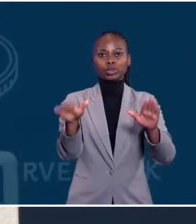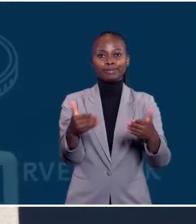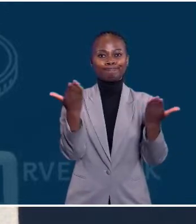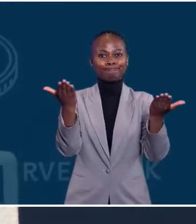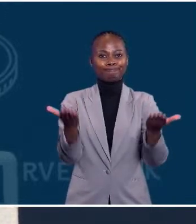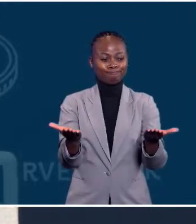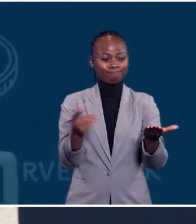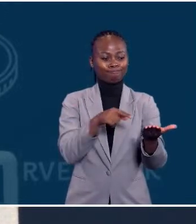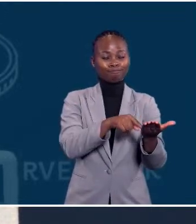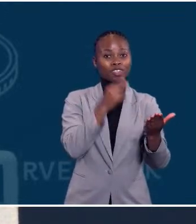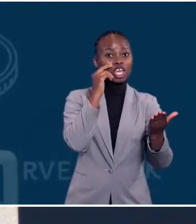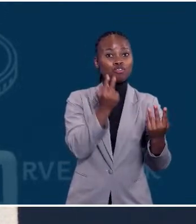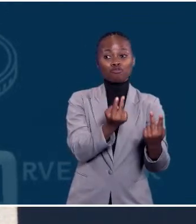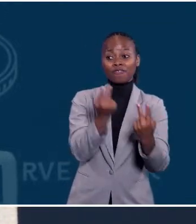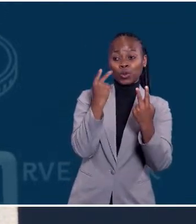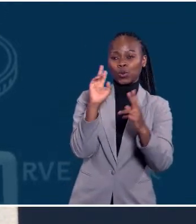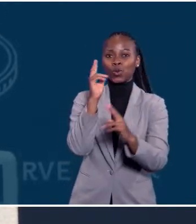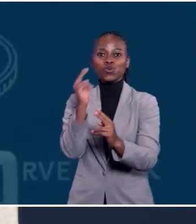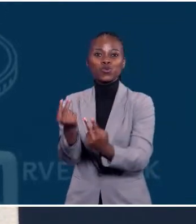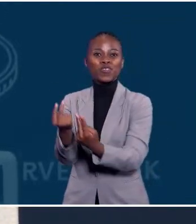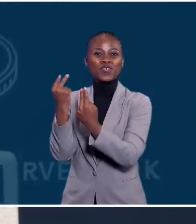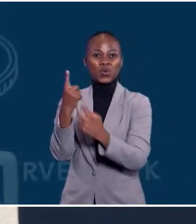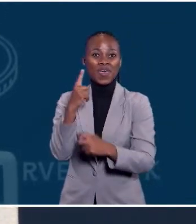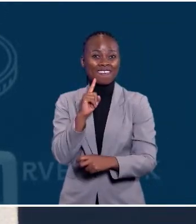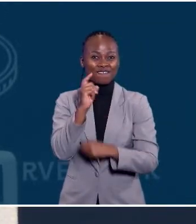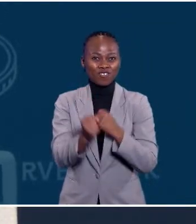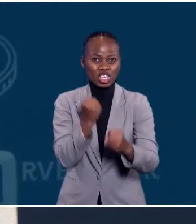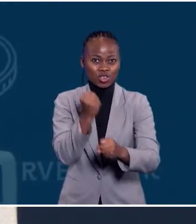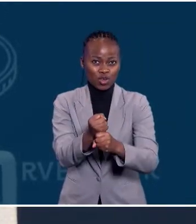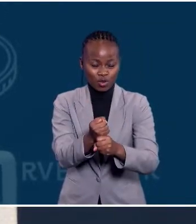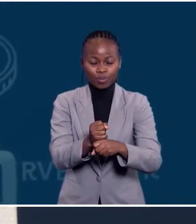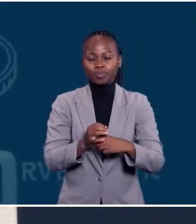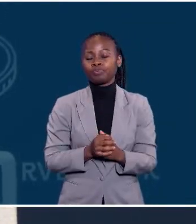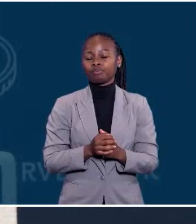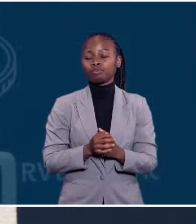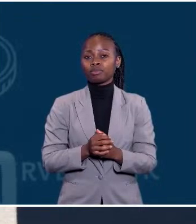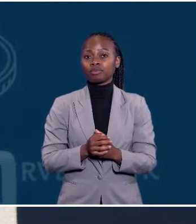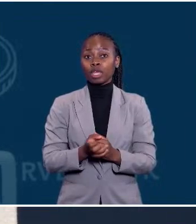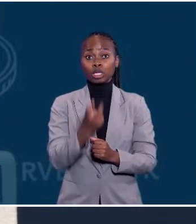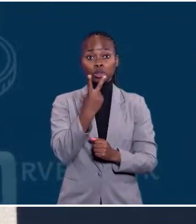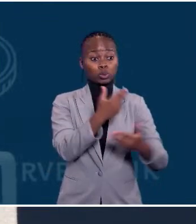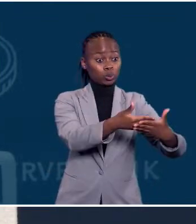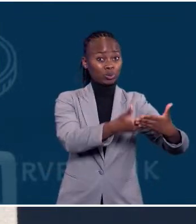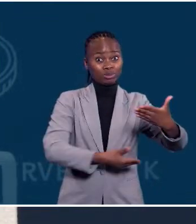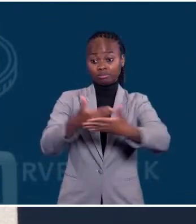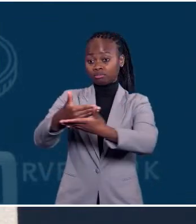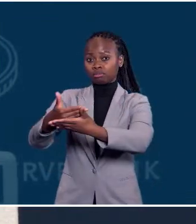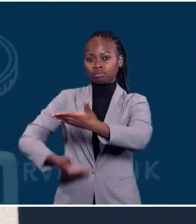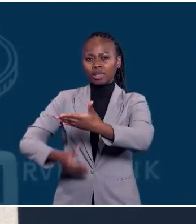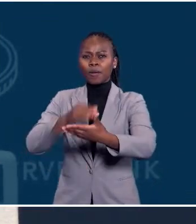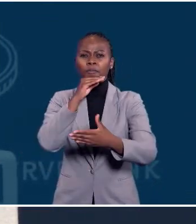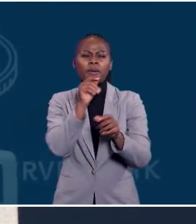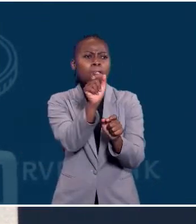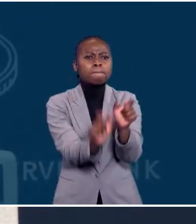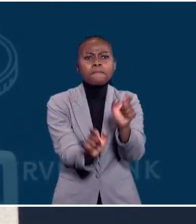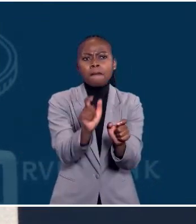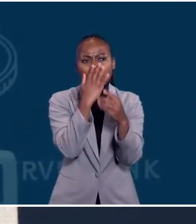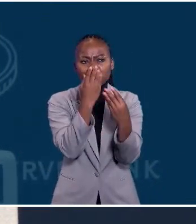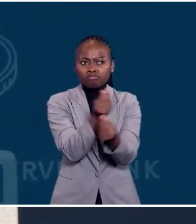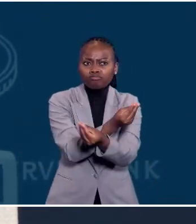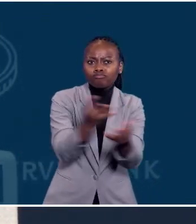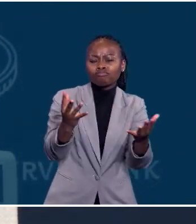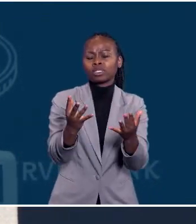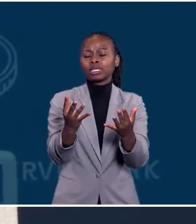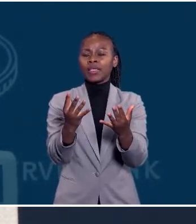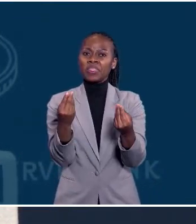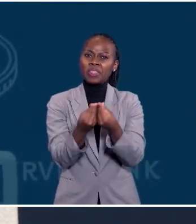the SAB publishes every year. This publication serves to inform the public about the SAB's